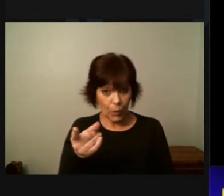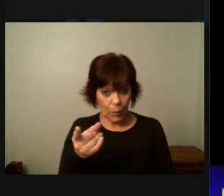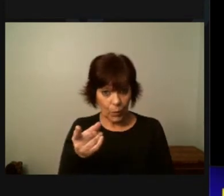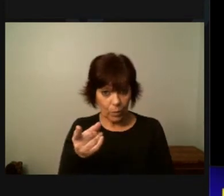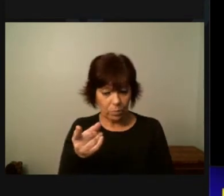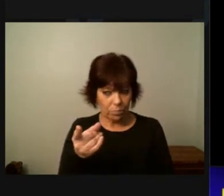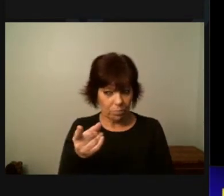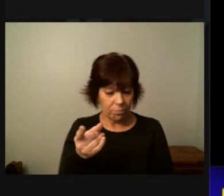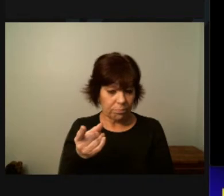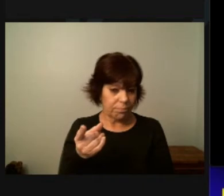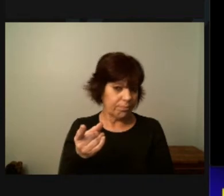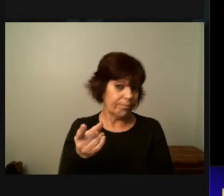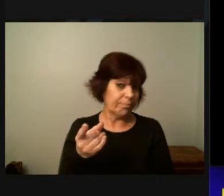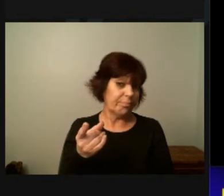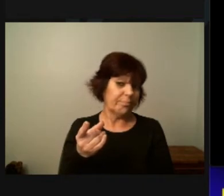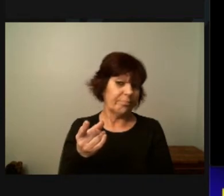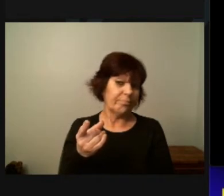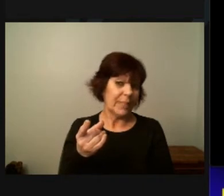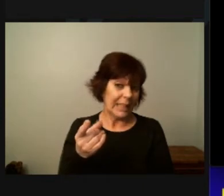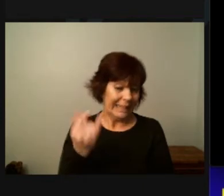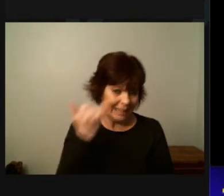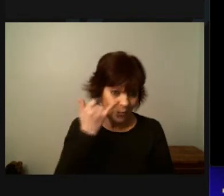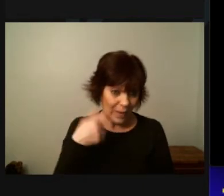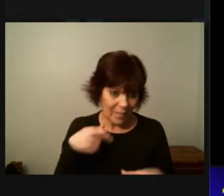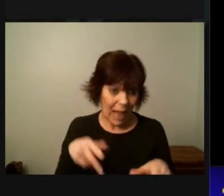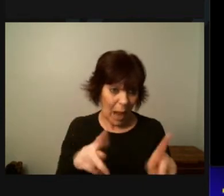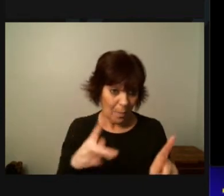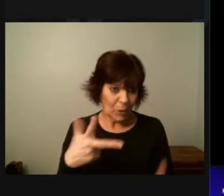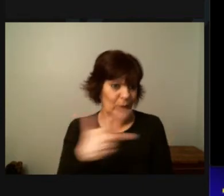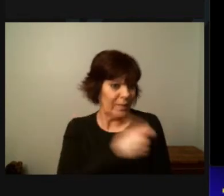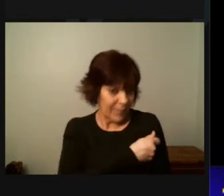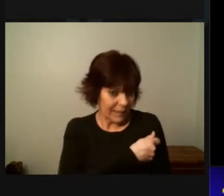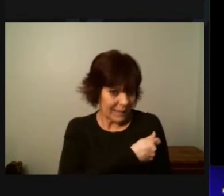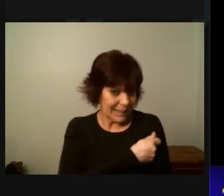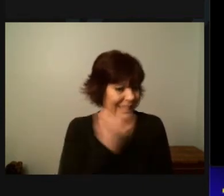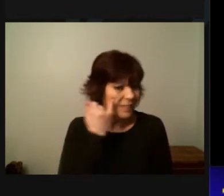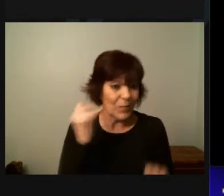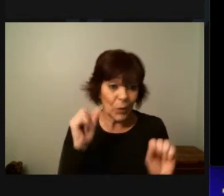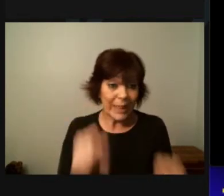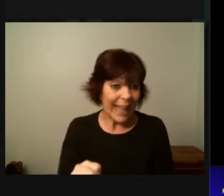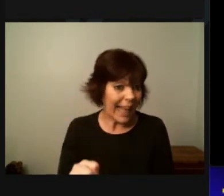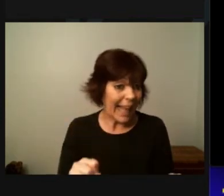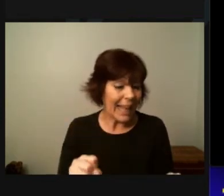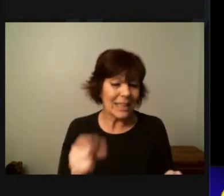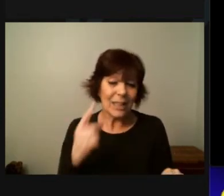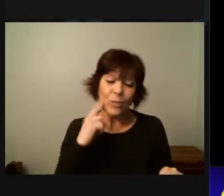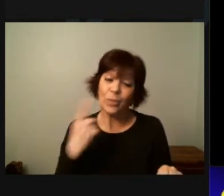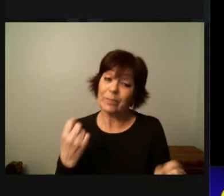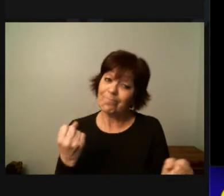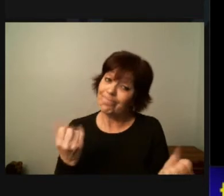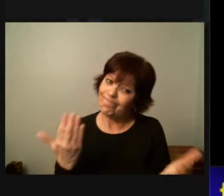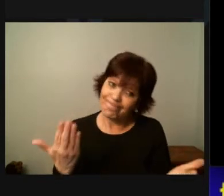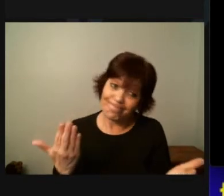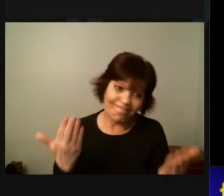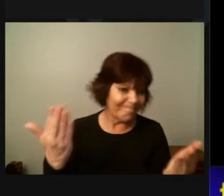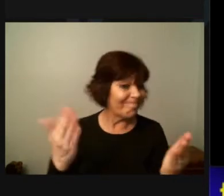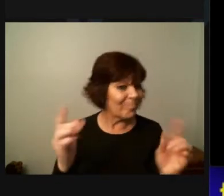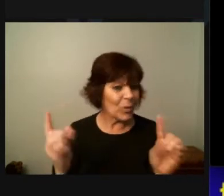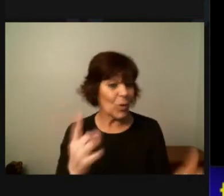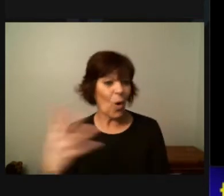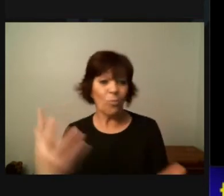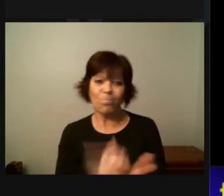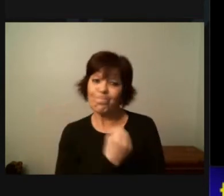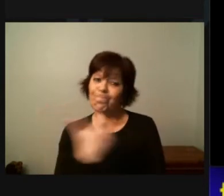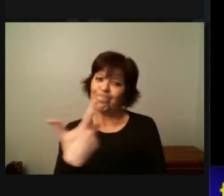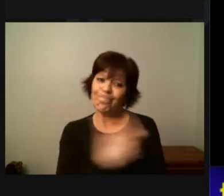an opportunity to get the vaccine, if you can get the vaccine, we strongly recommend that. The more